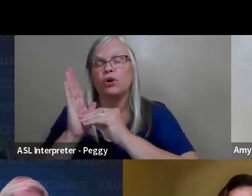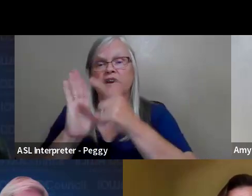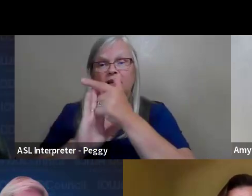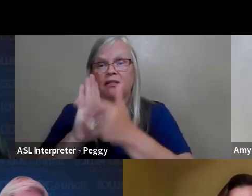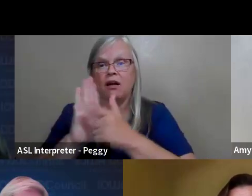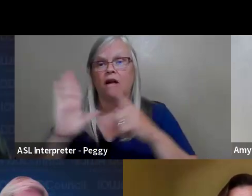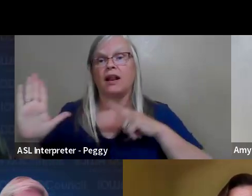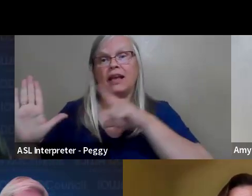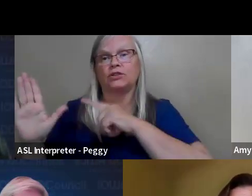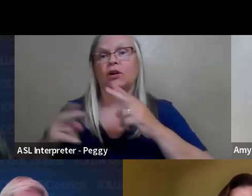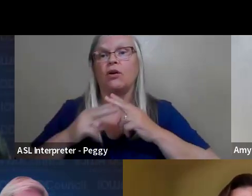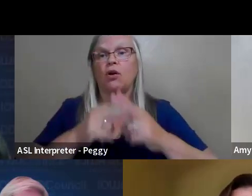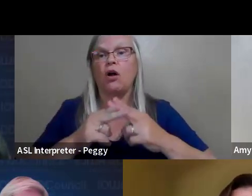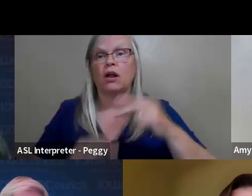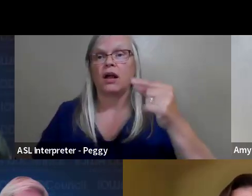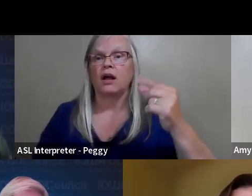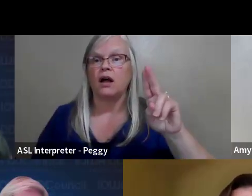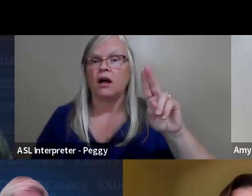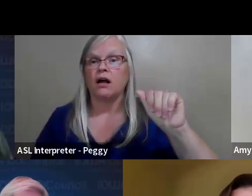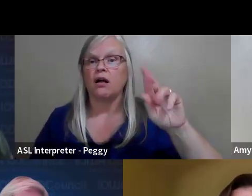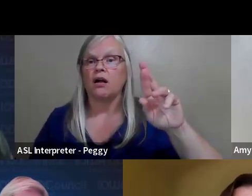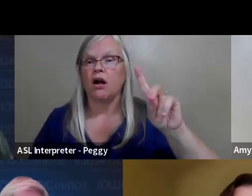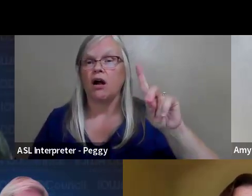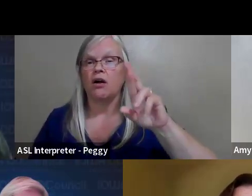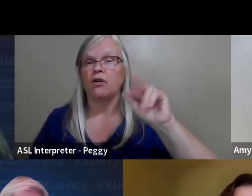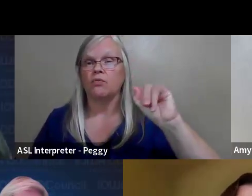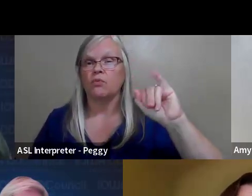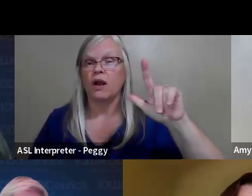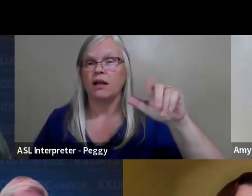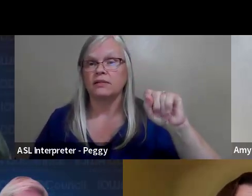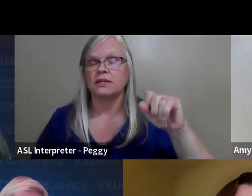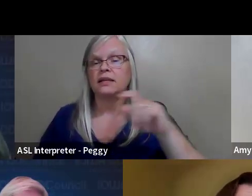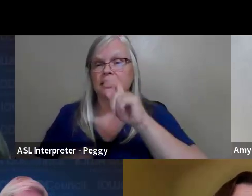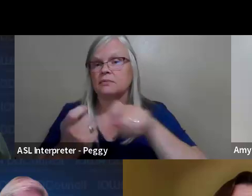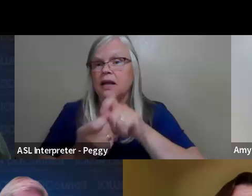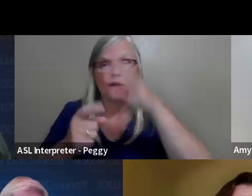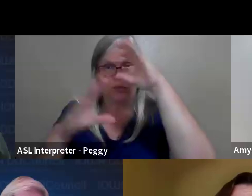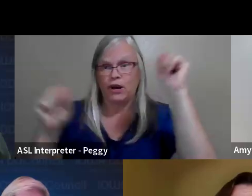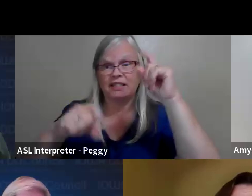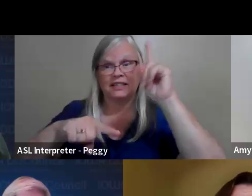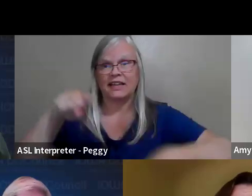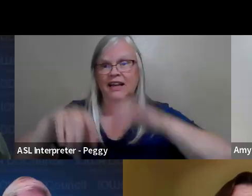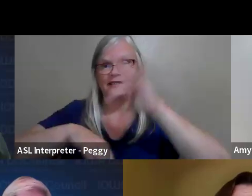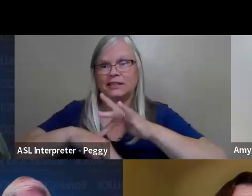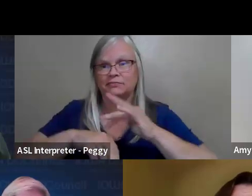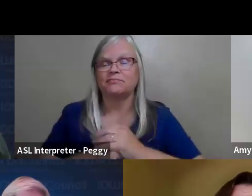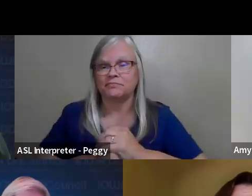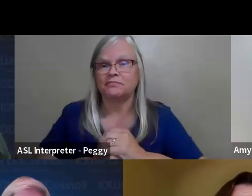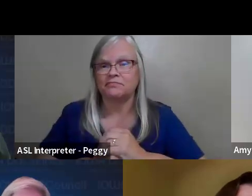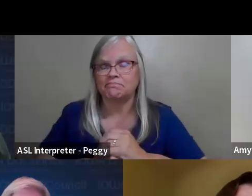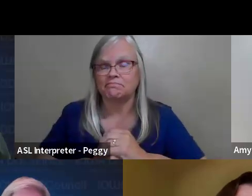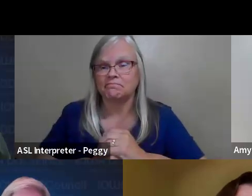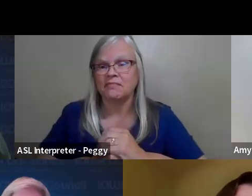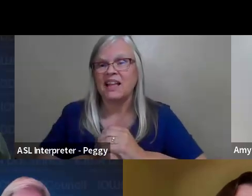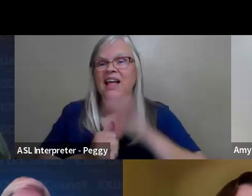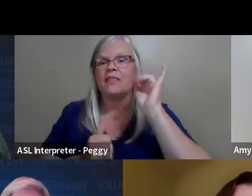legislation that we call guardrails that says specifically the president cannot do that.